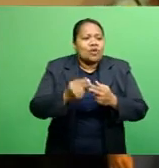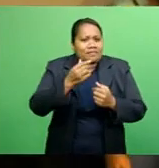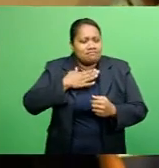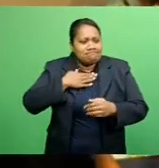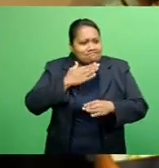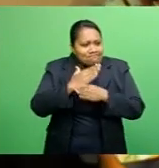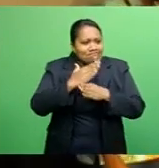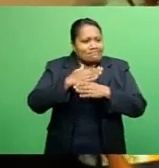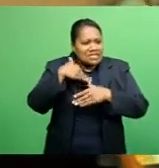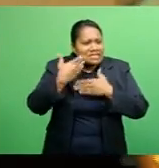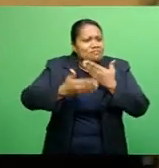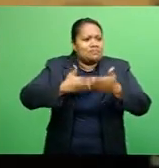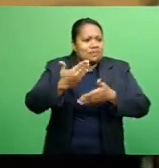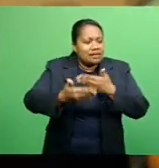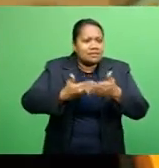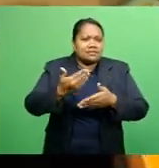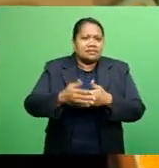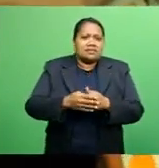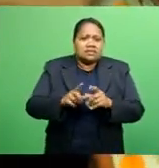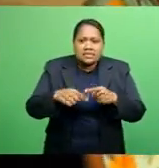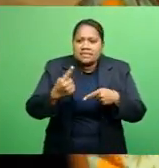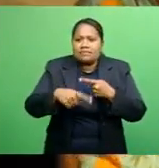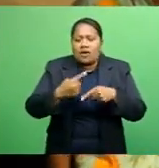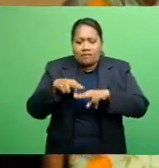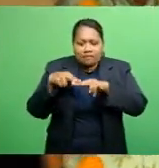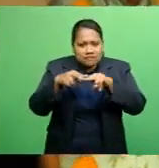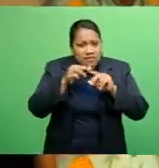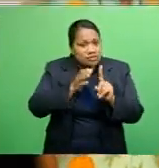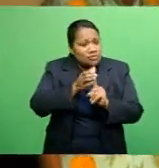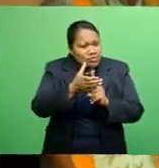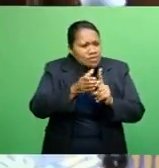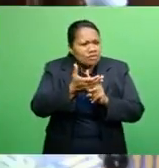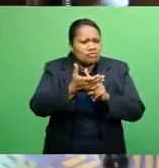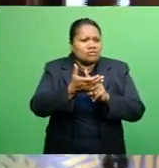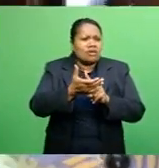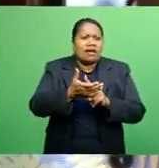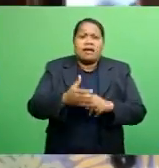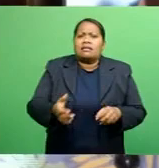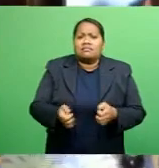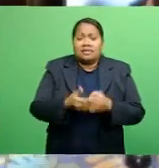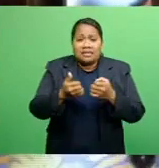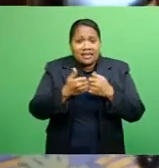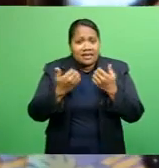explain the inner things of Fiji culture, which many do not get to